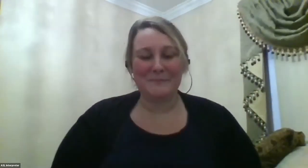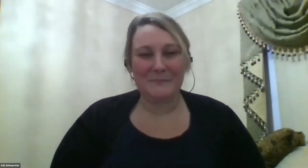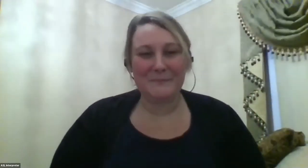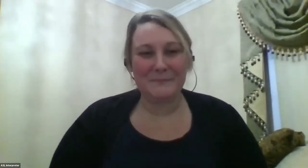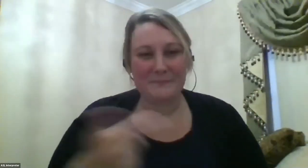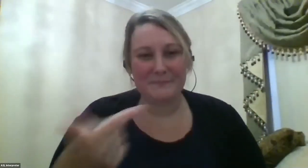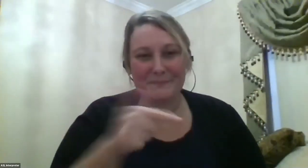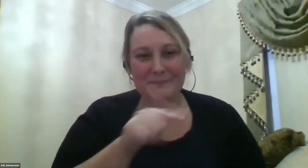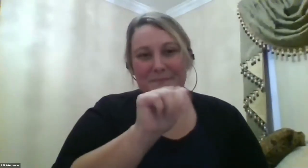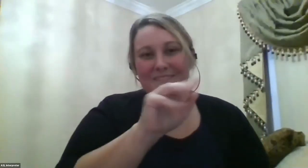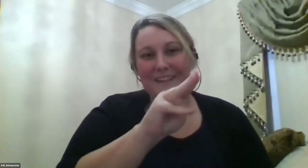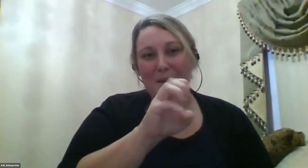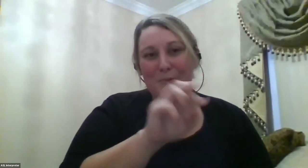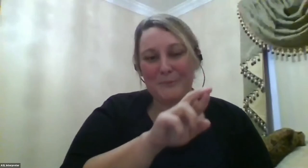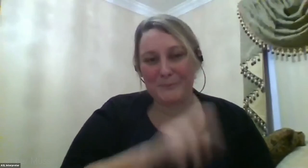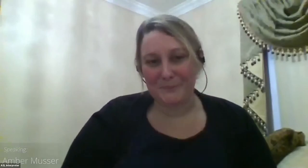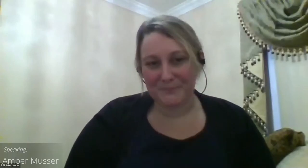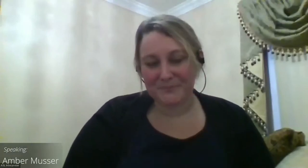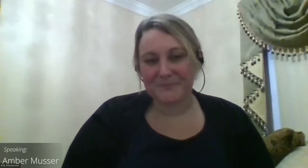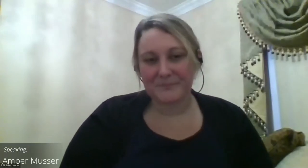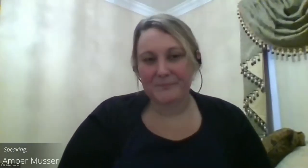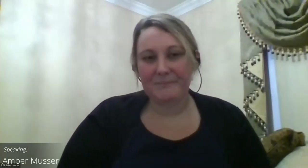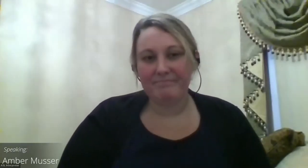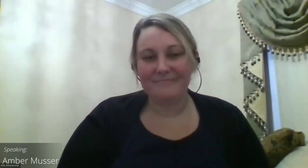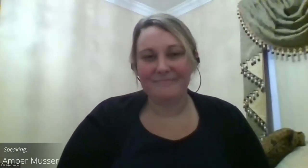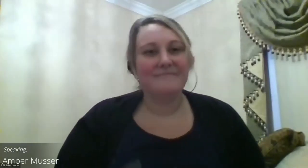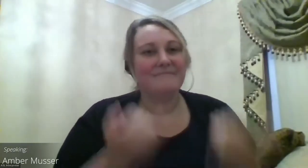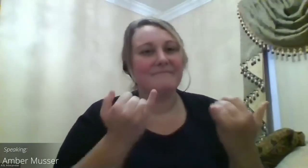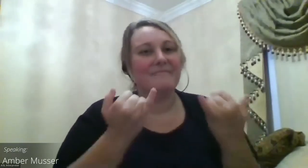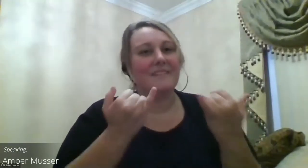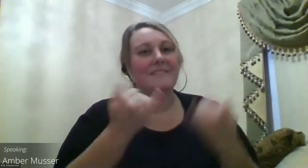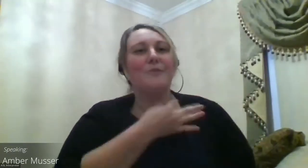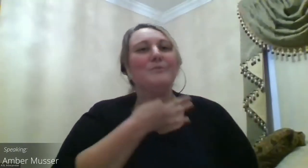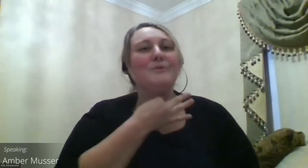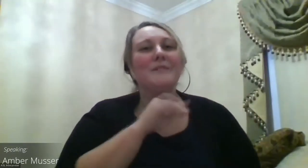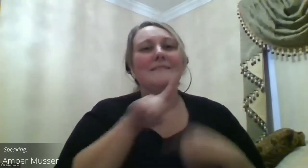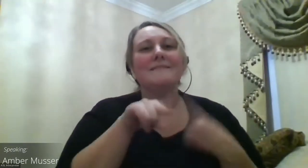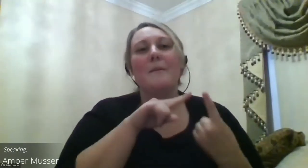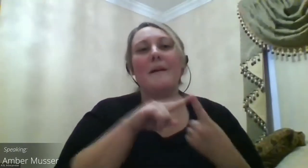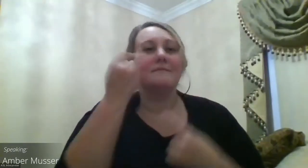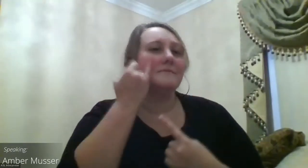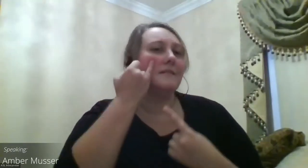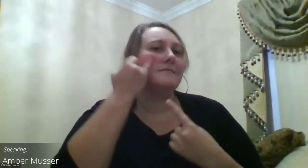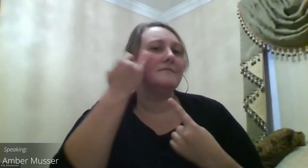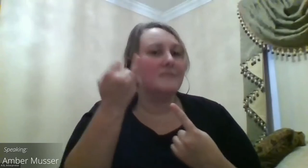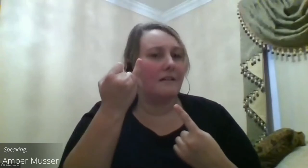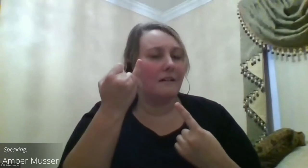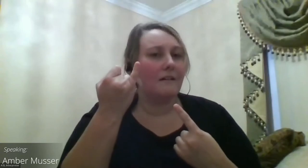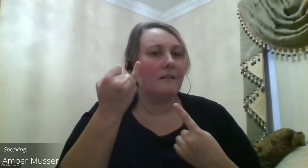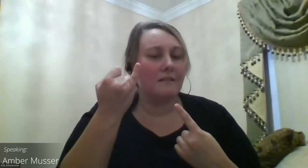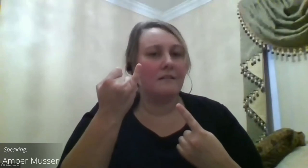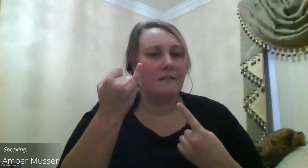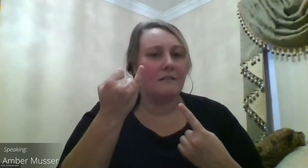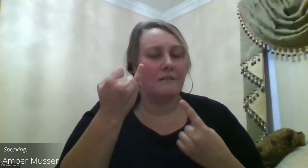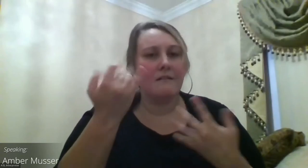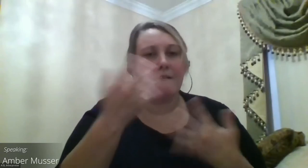detour, um, I'm curious about kind of the place of comics, right? So if we're thinking about changing the narrative and kind of, you